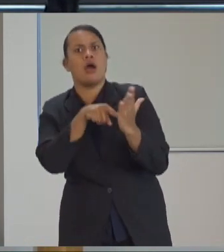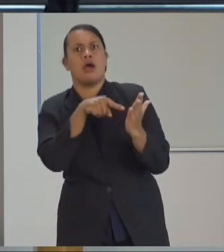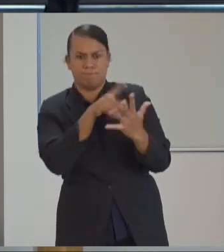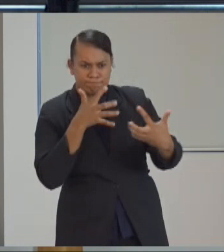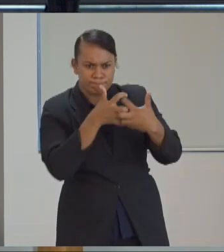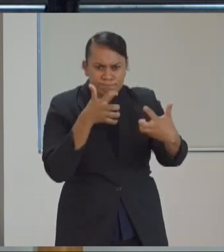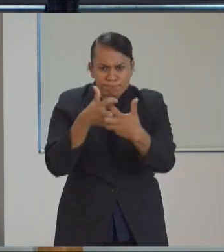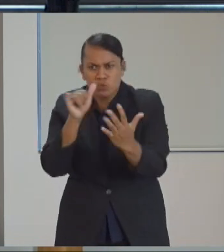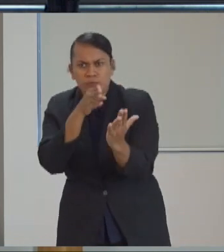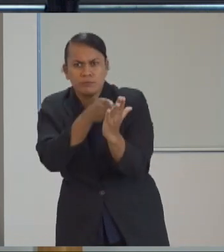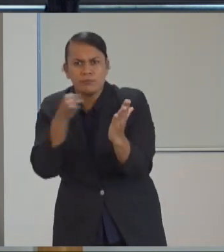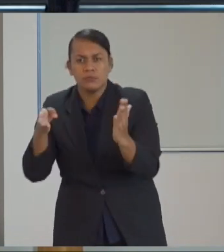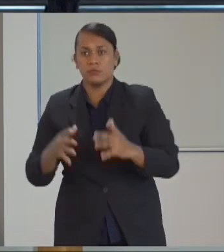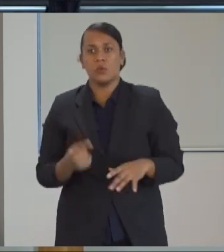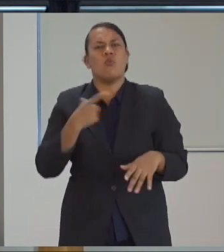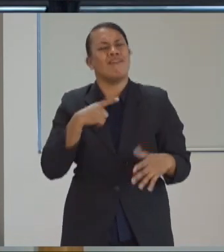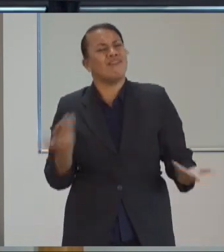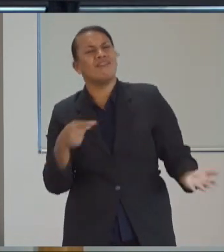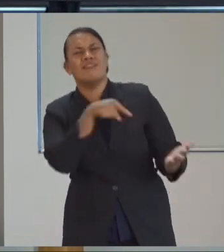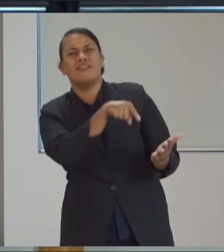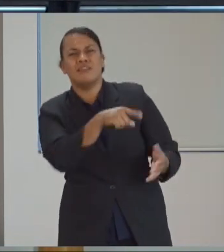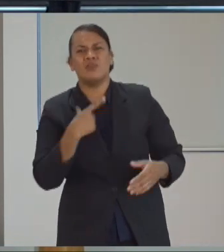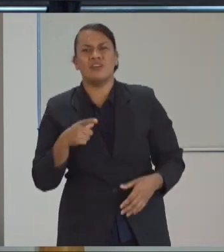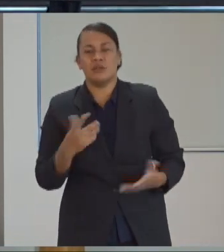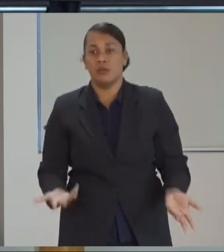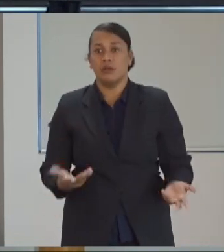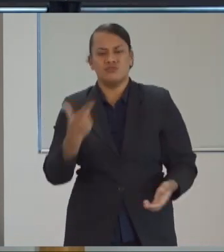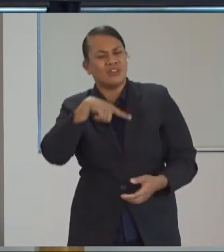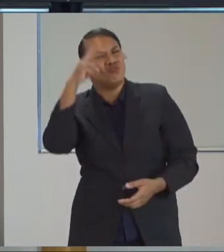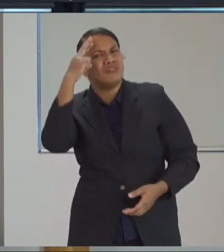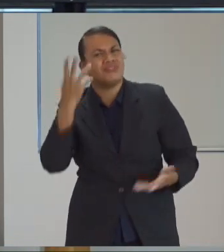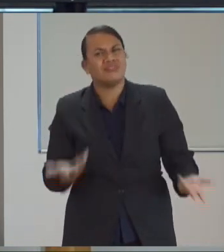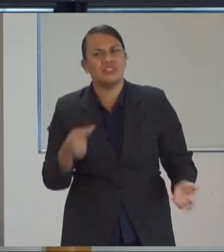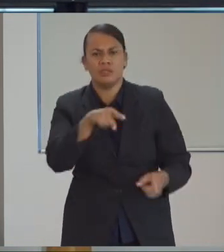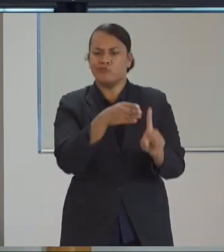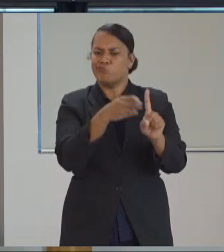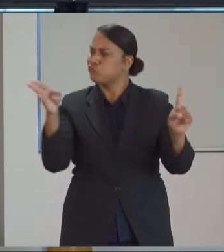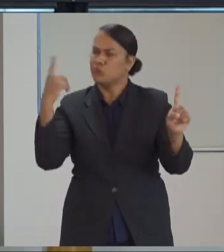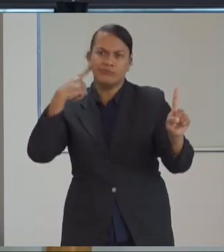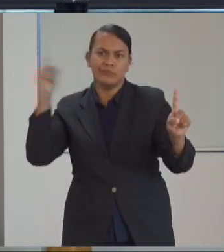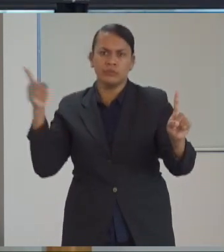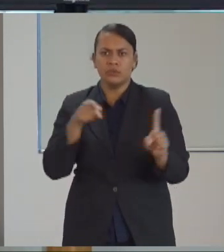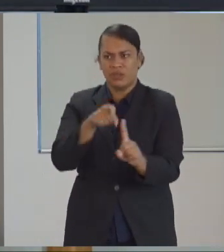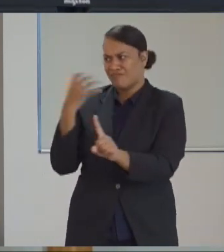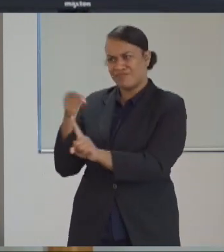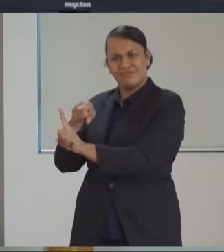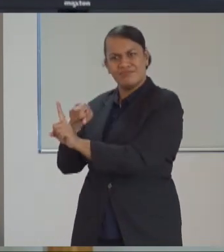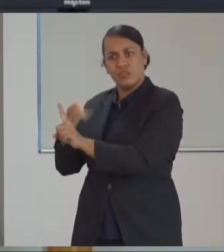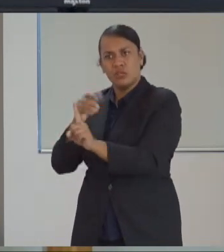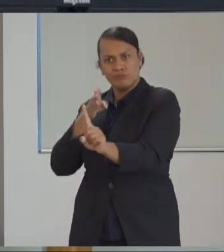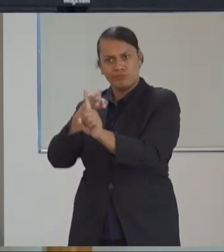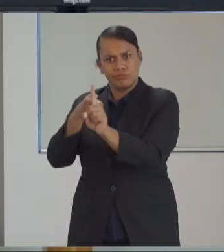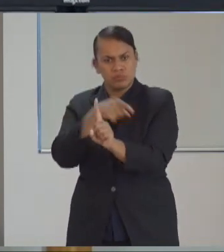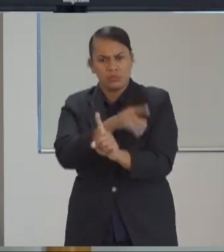thing. So why he deviated? What was the reason for deviation? That's something hopefully that